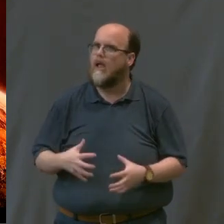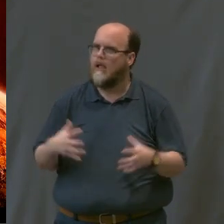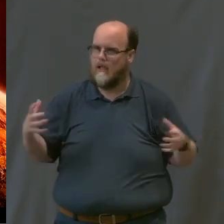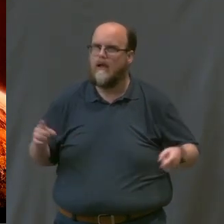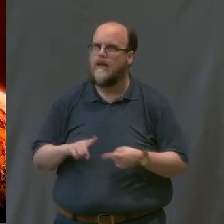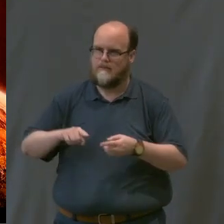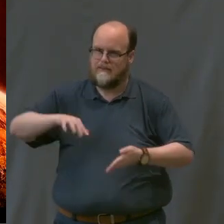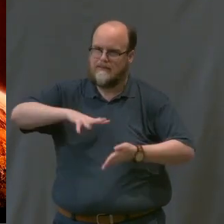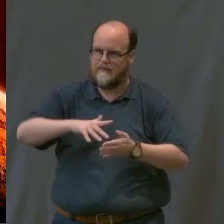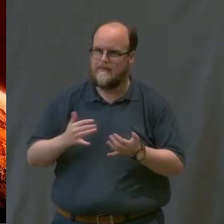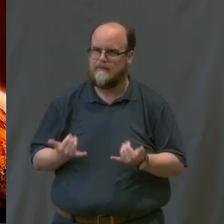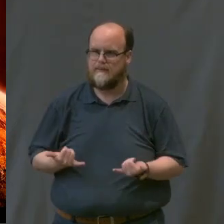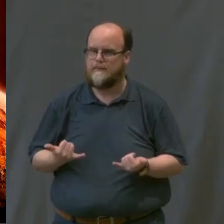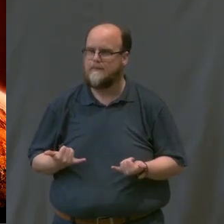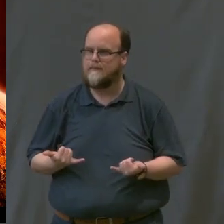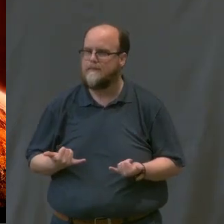tonight.